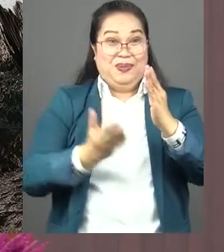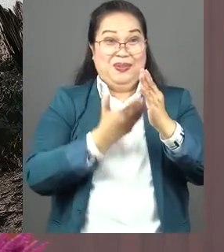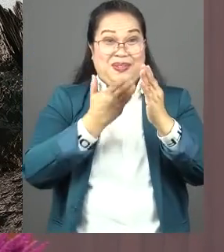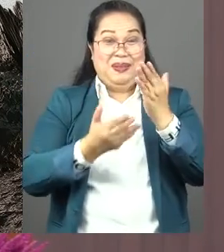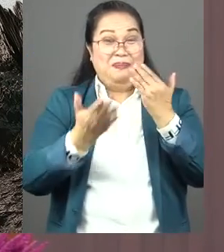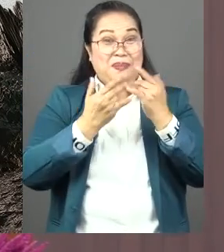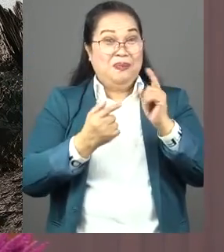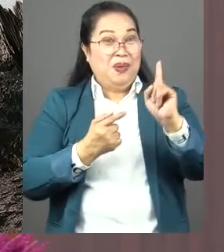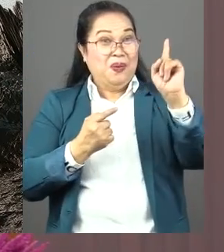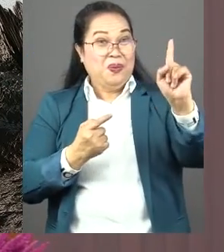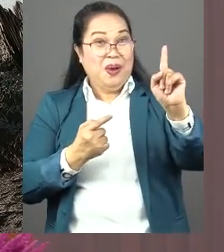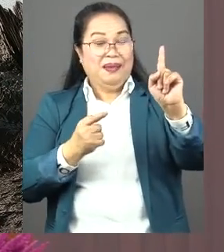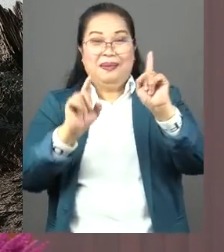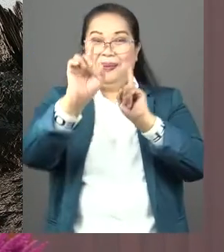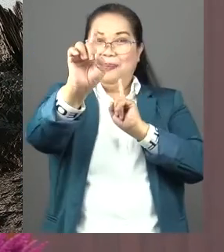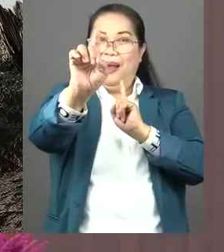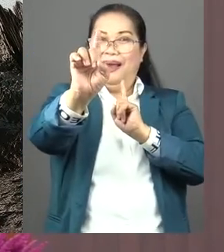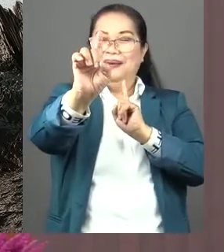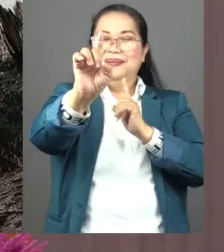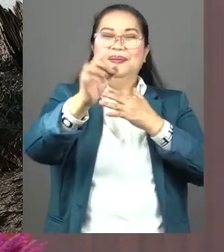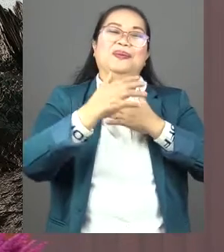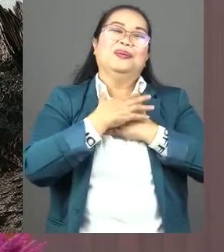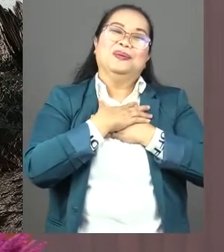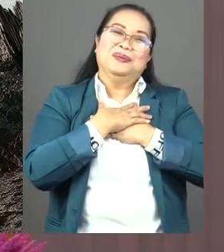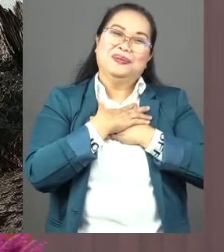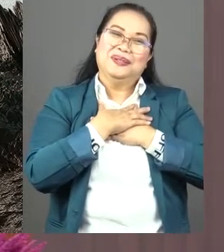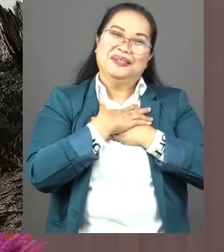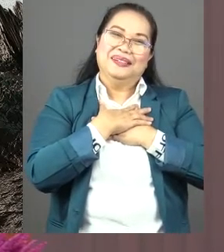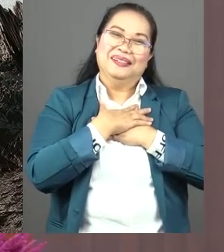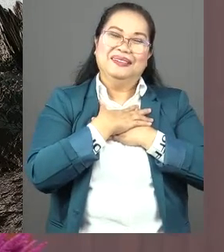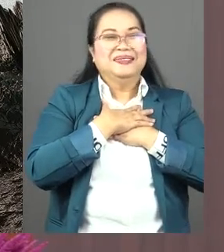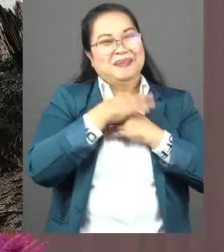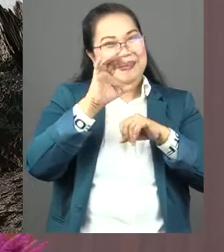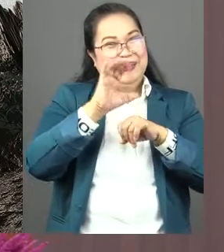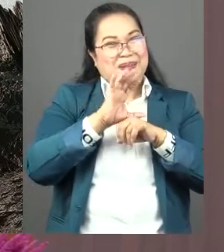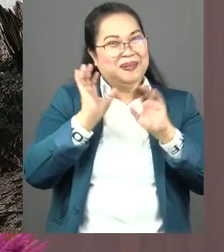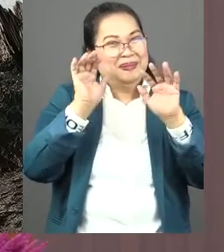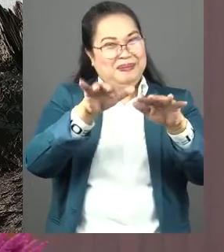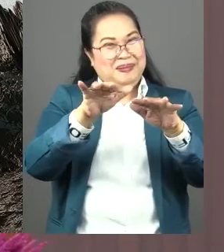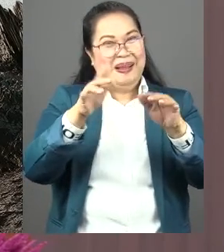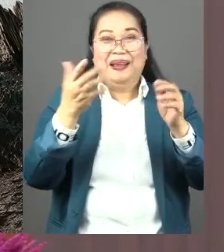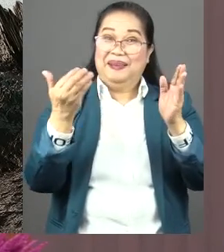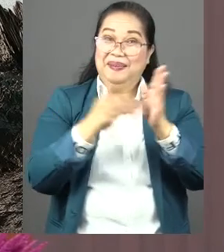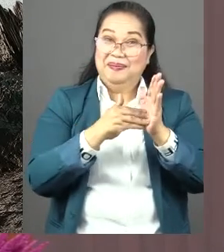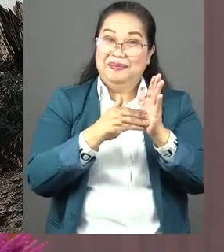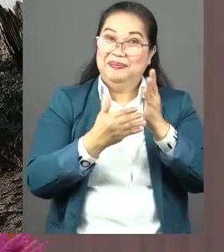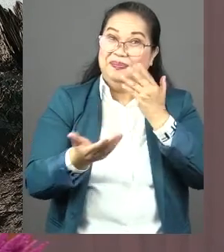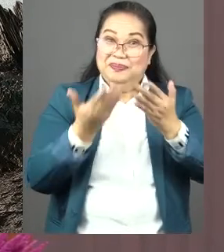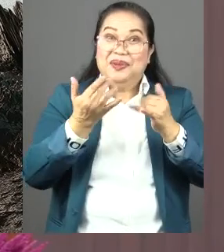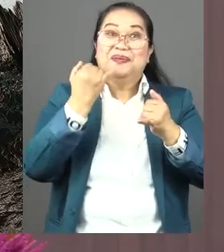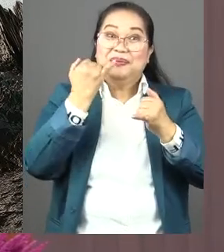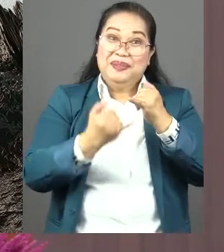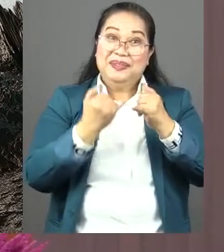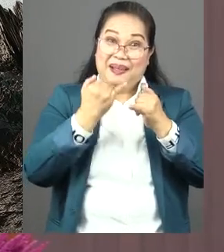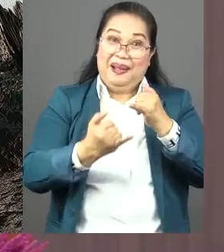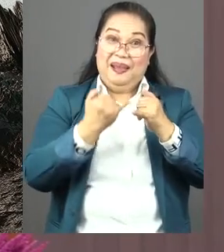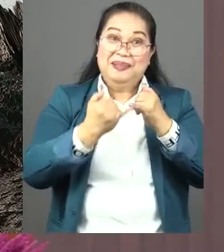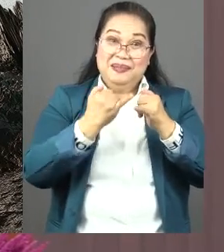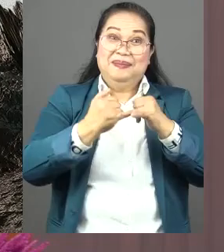there was someone at the back saying, should I ever go to church again? Maybe this is the last